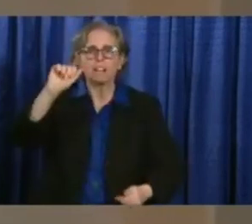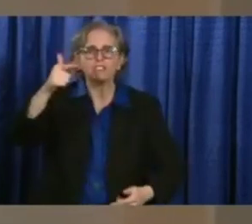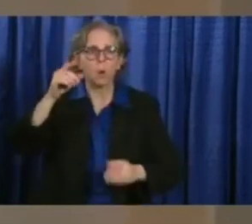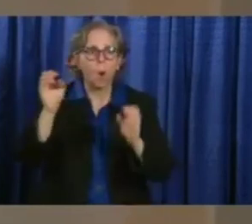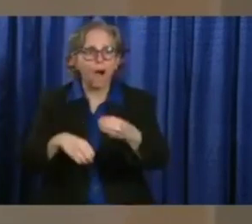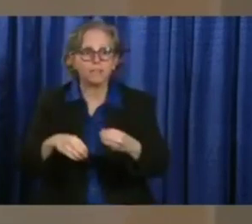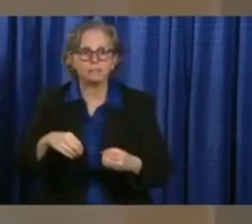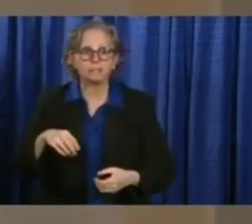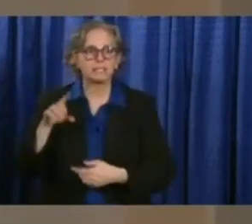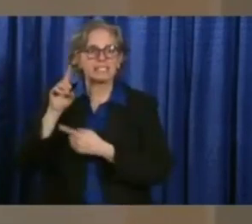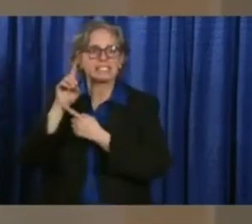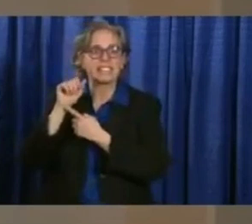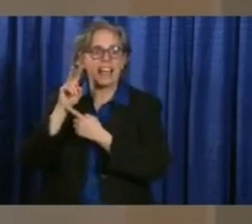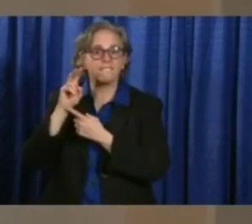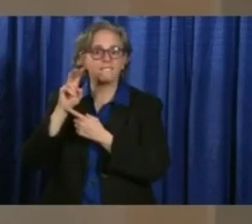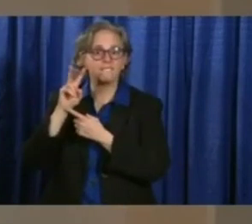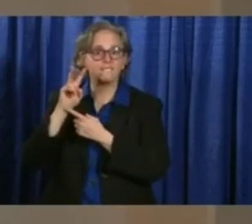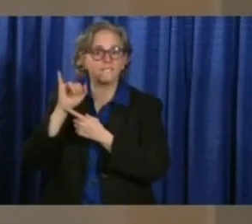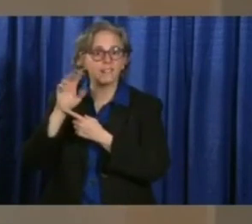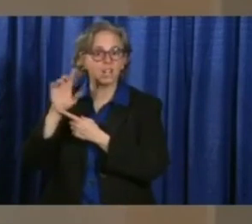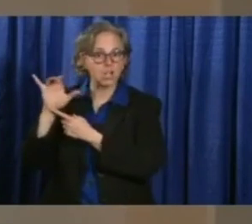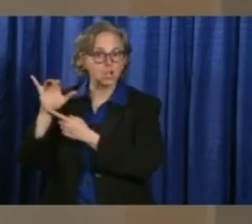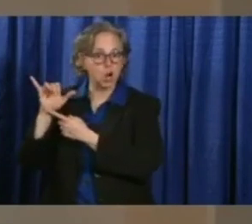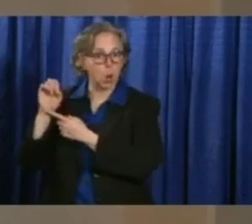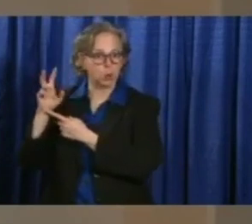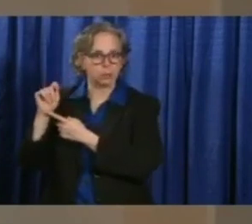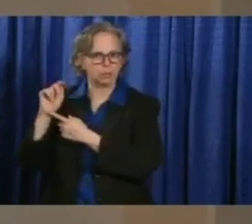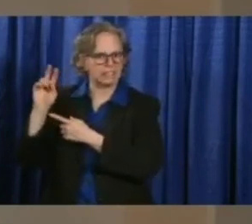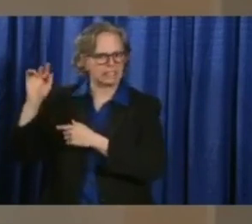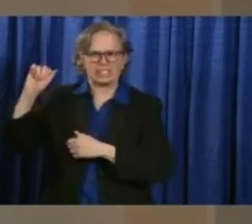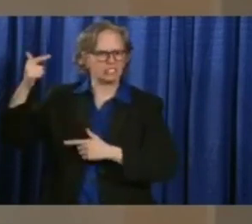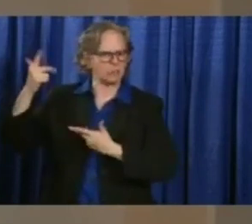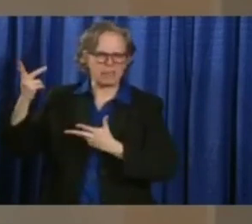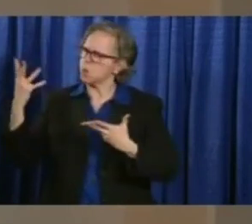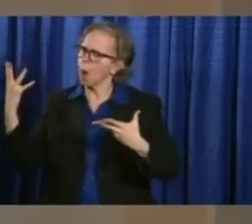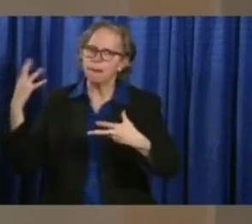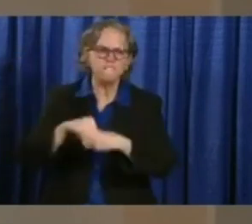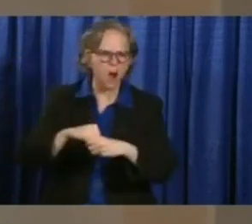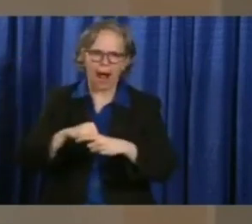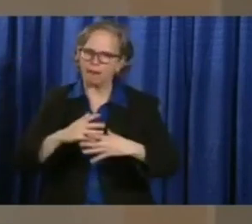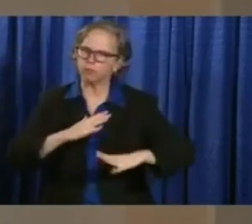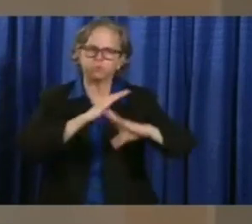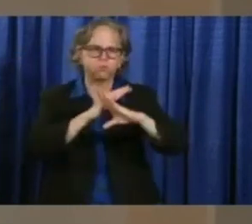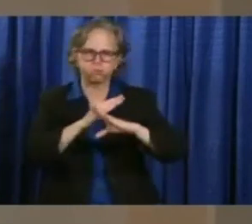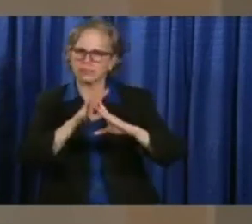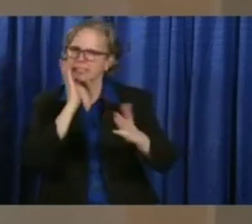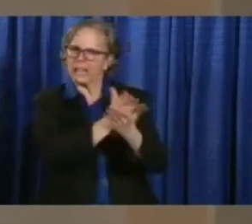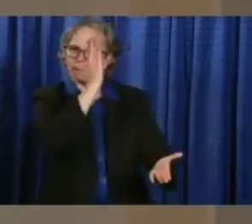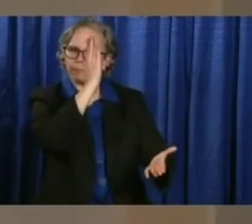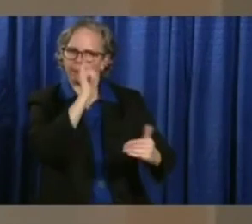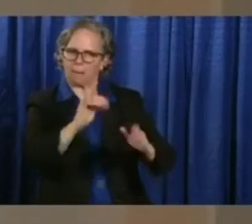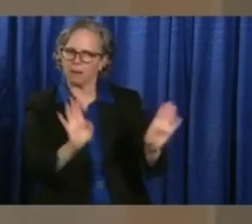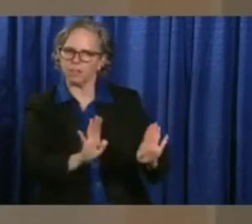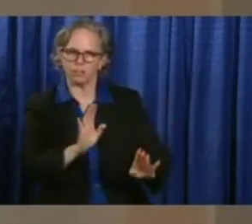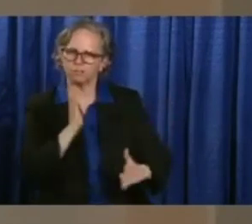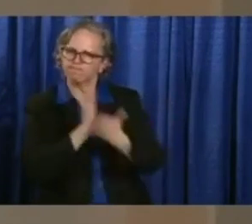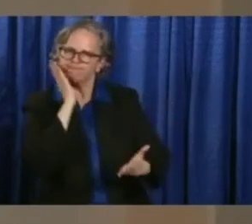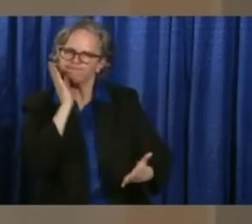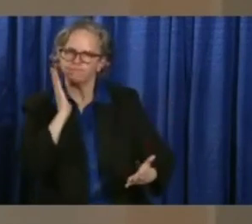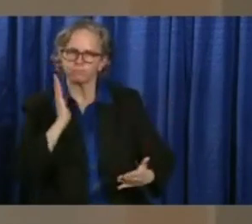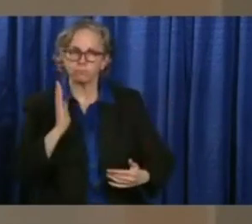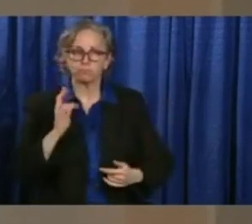General, would want to get on this kind of stuff right away, and also make sure your local health department,